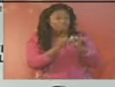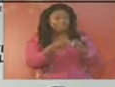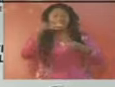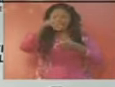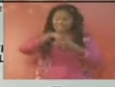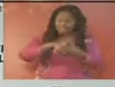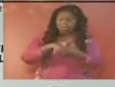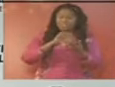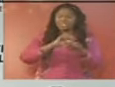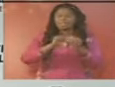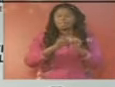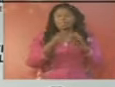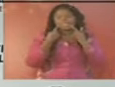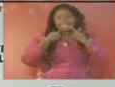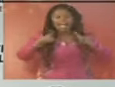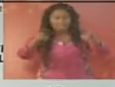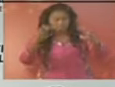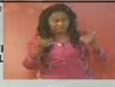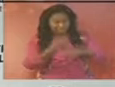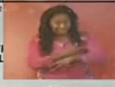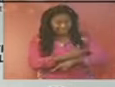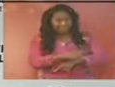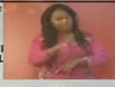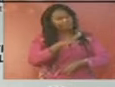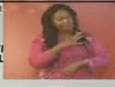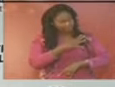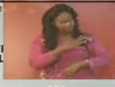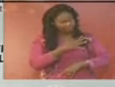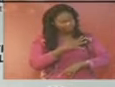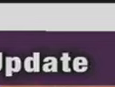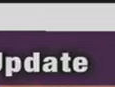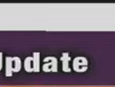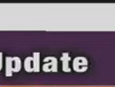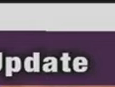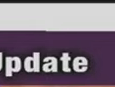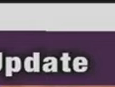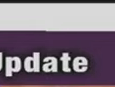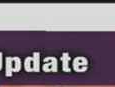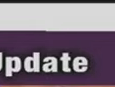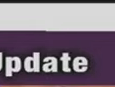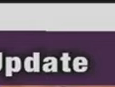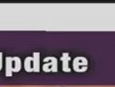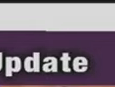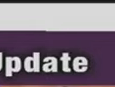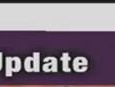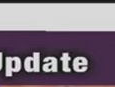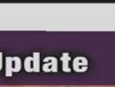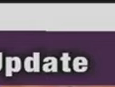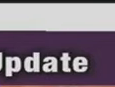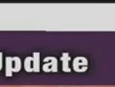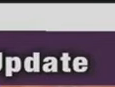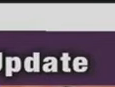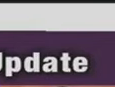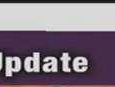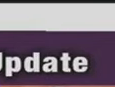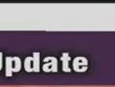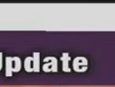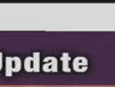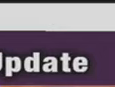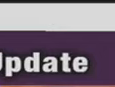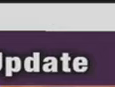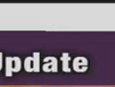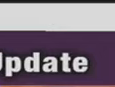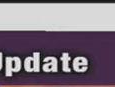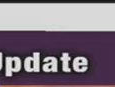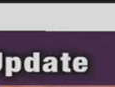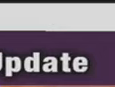Okay? Okay, the question is then, the 175 that are the prison system, are